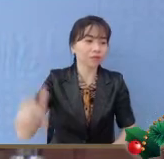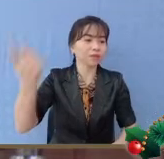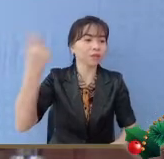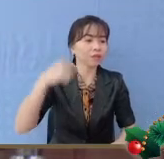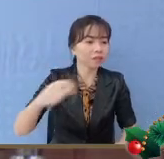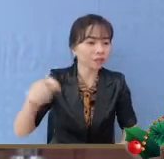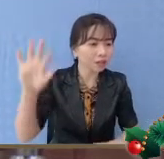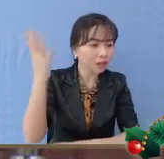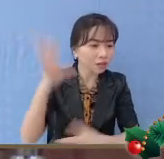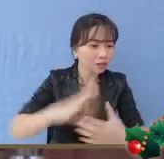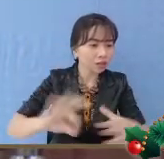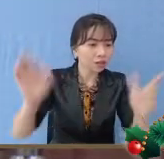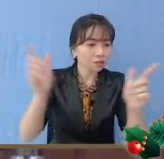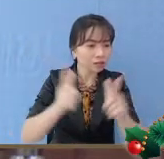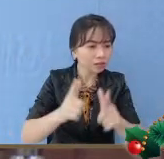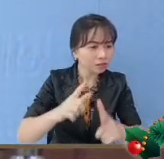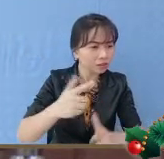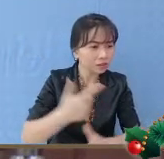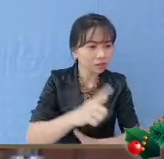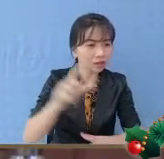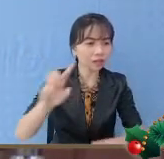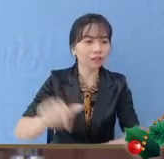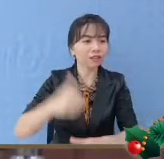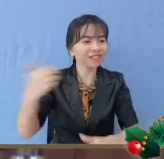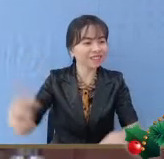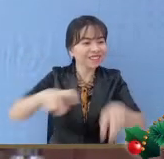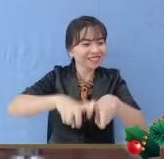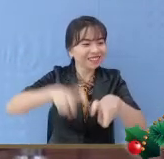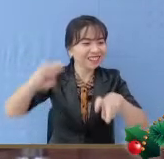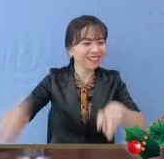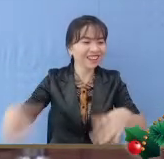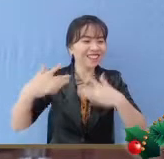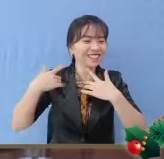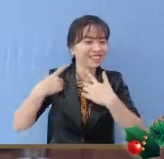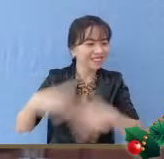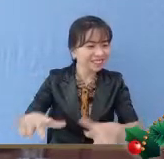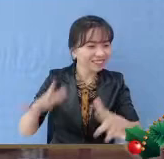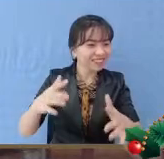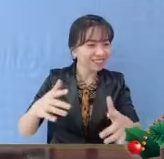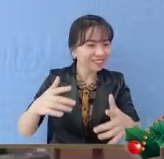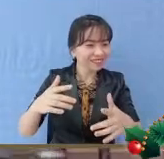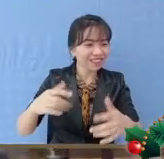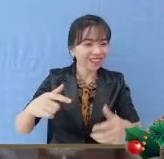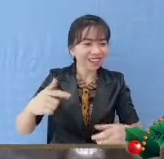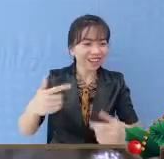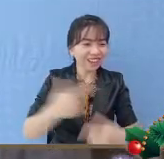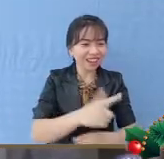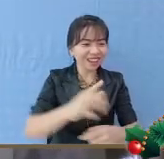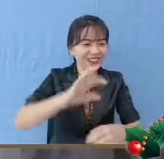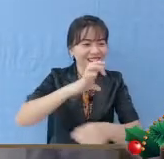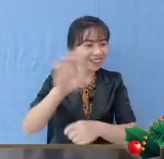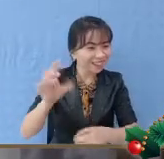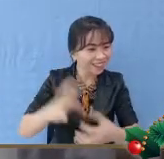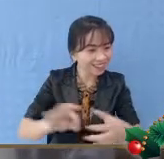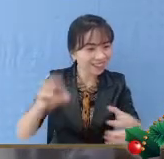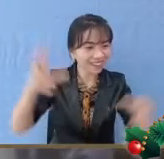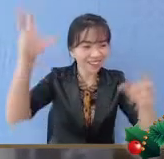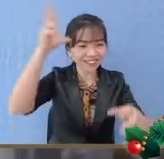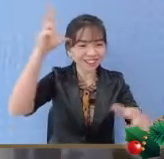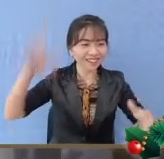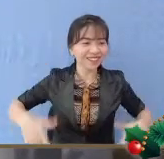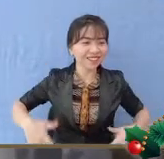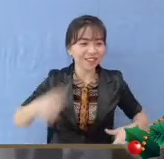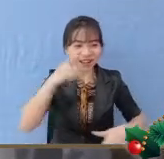eternity. The grass is not greener on the other side, since the Garden of Eden has been Satan's